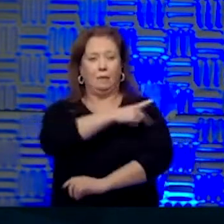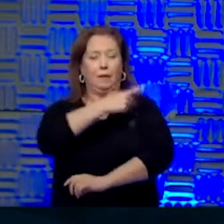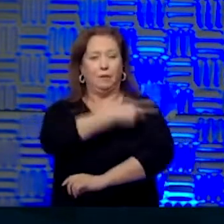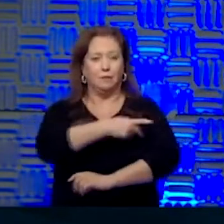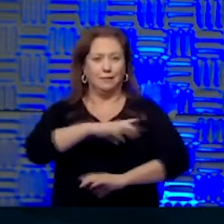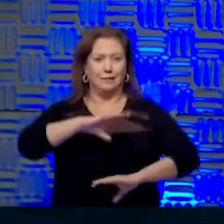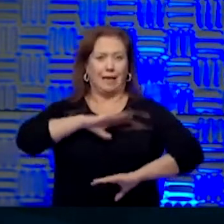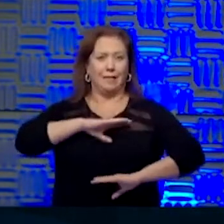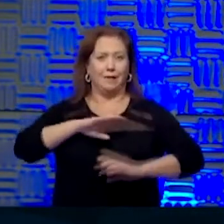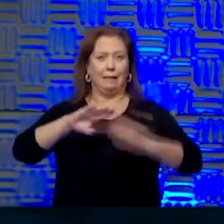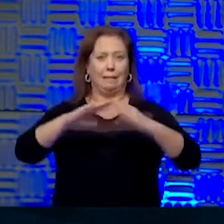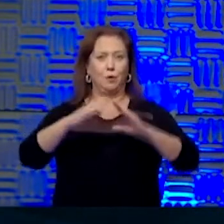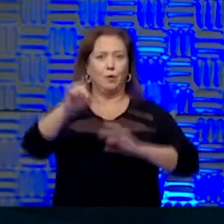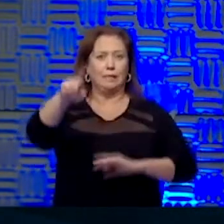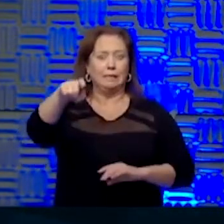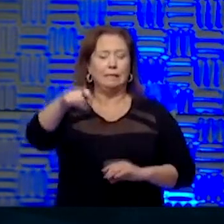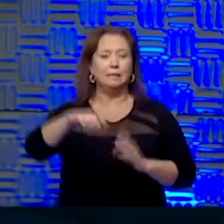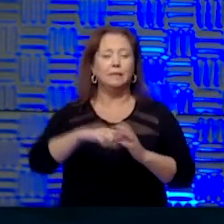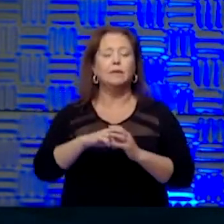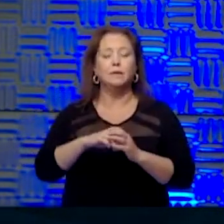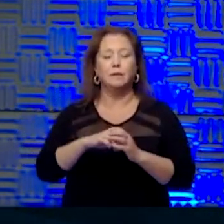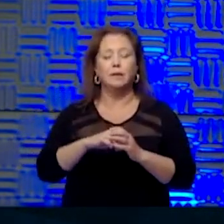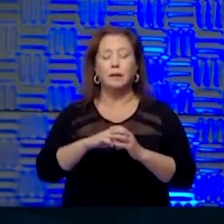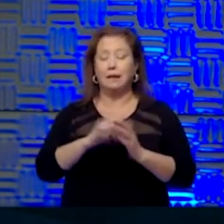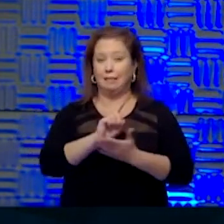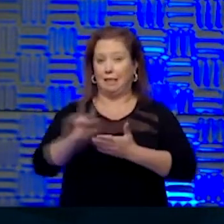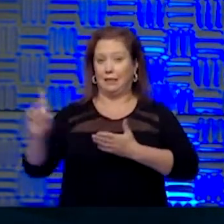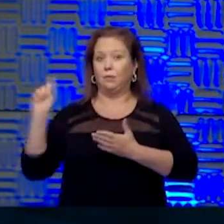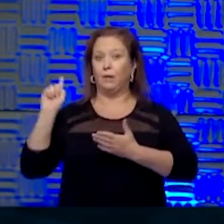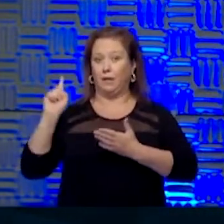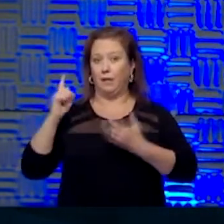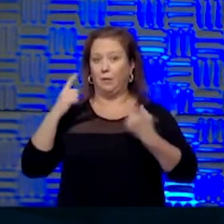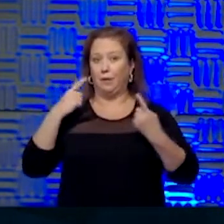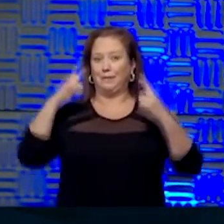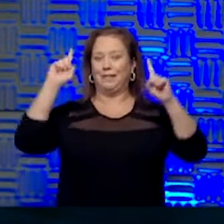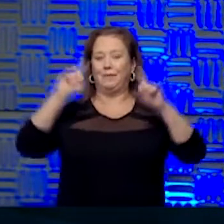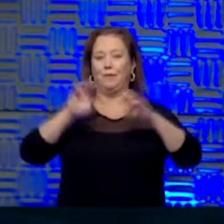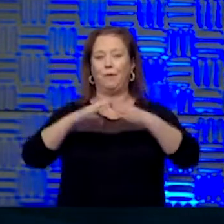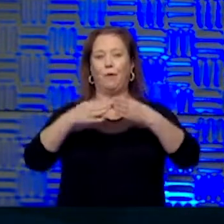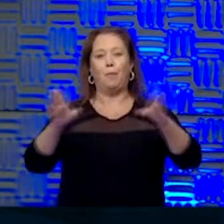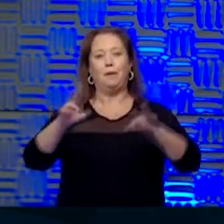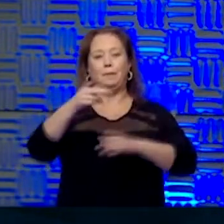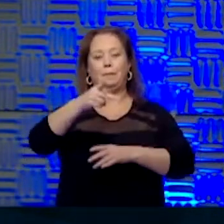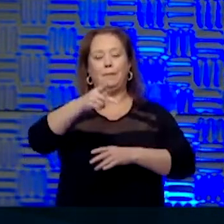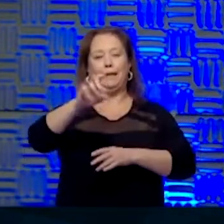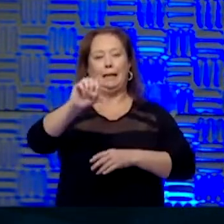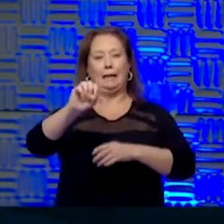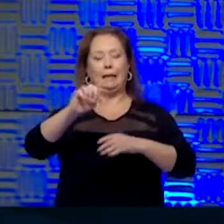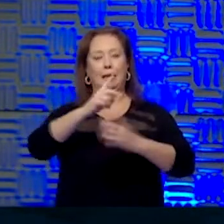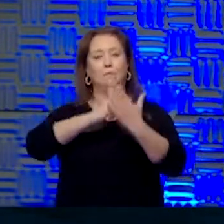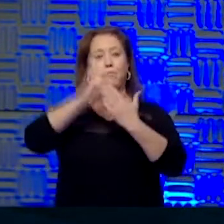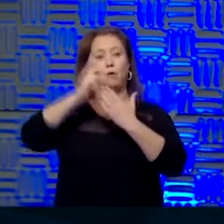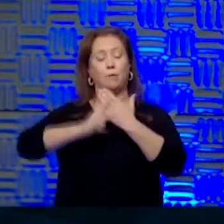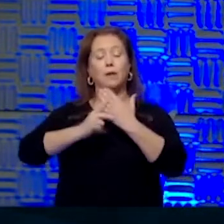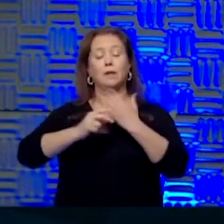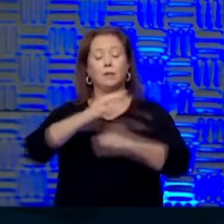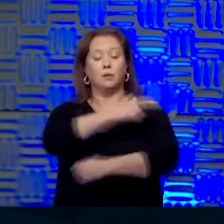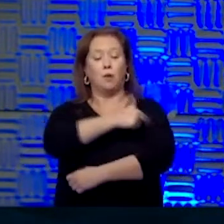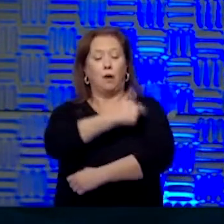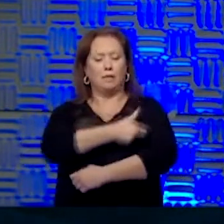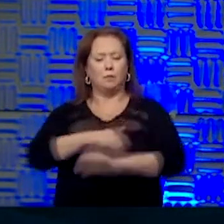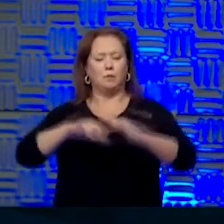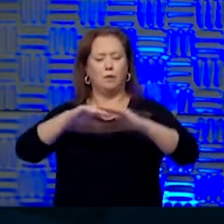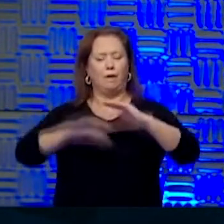communities. And as we talked last week, we were successful in opening the PPP program. So our hospitals that have less than 500